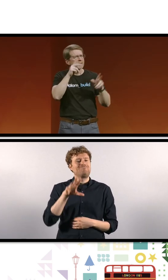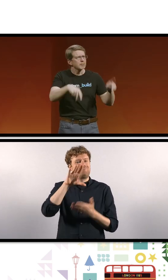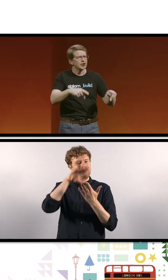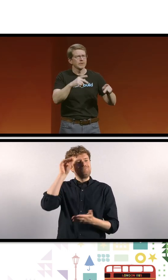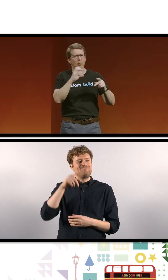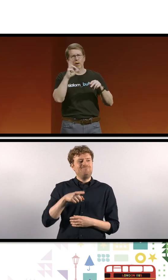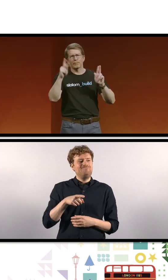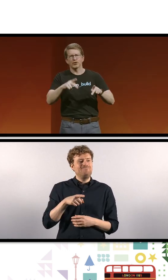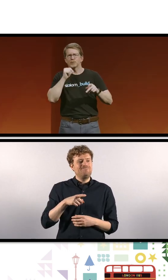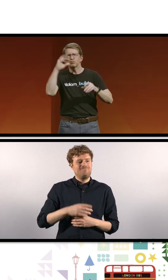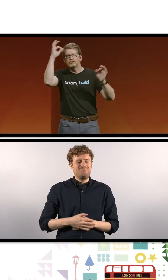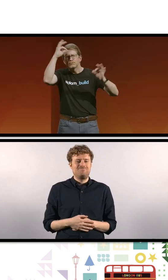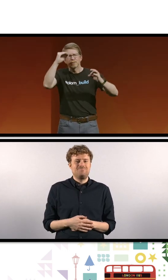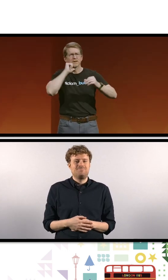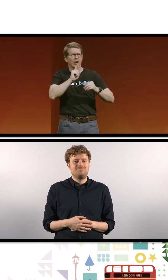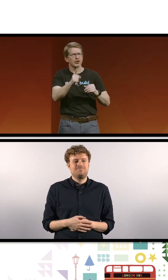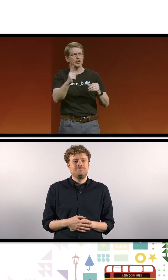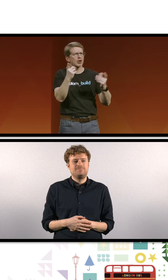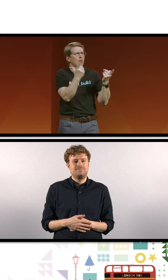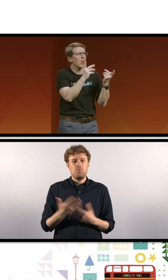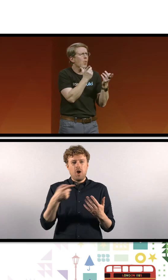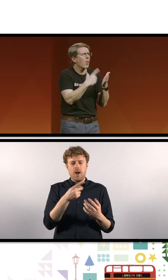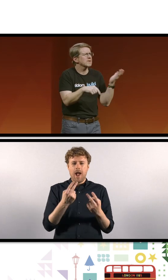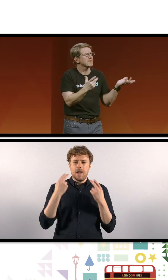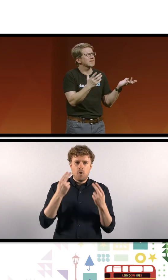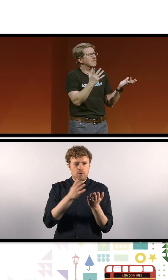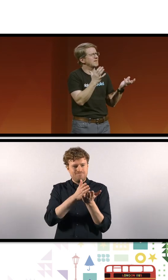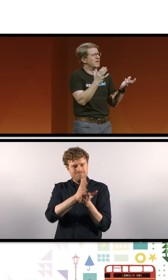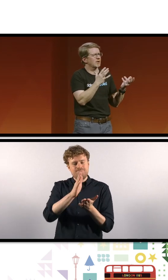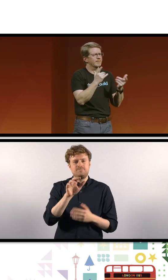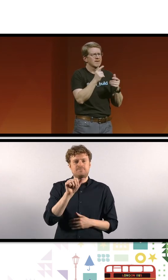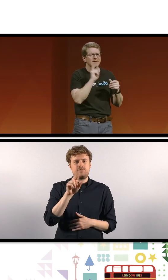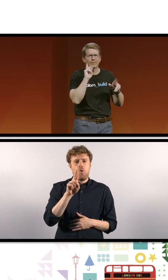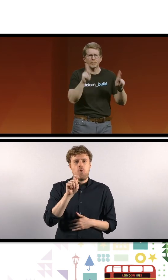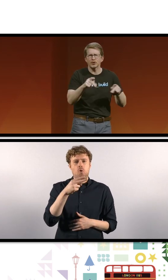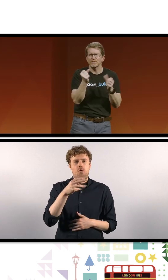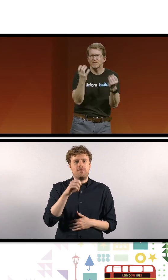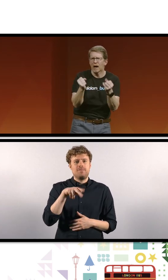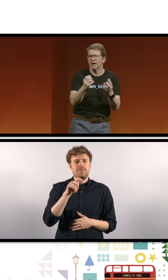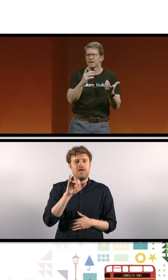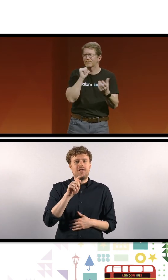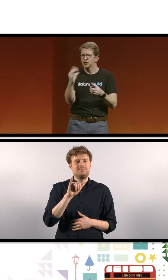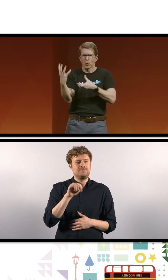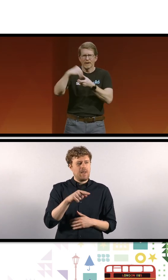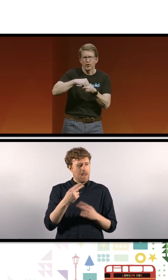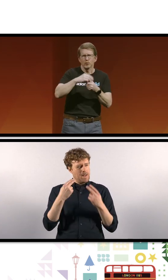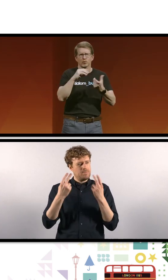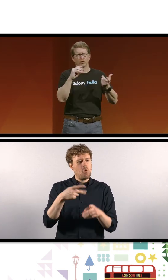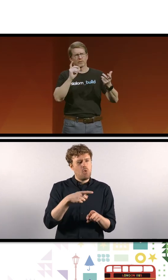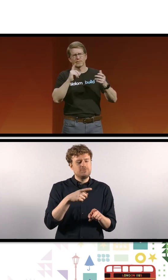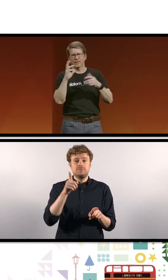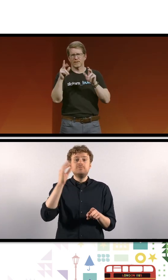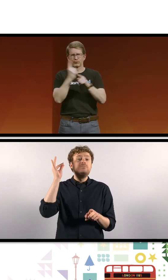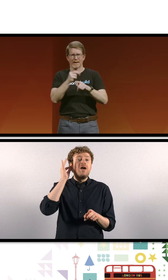authenticity matters. If it's a hearing person, maybe you don't realize what a deaf person looks like when